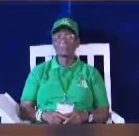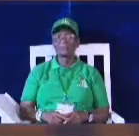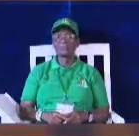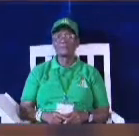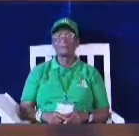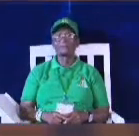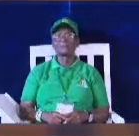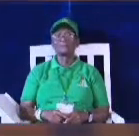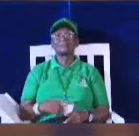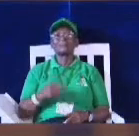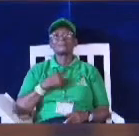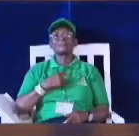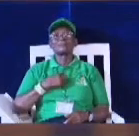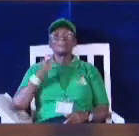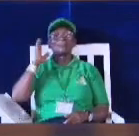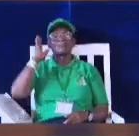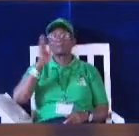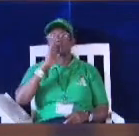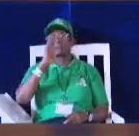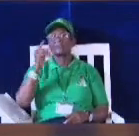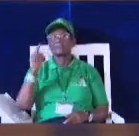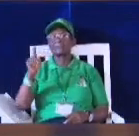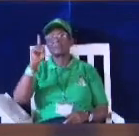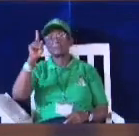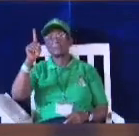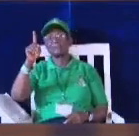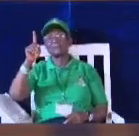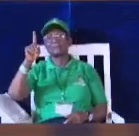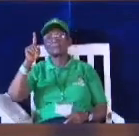We be the one